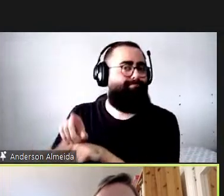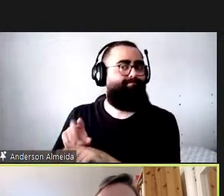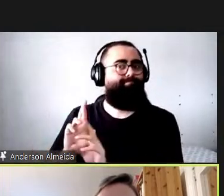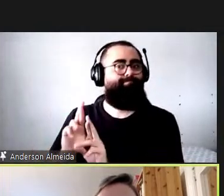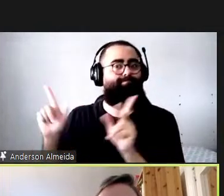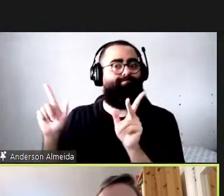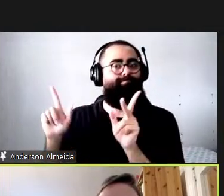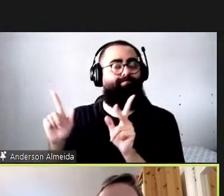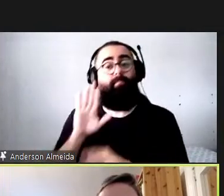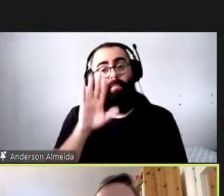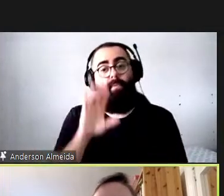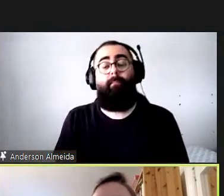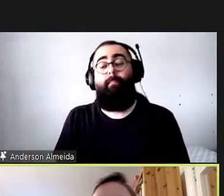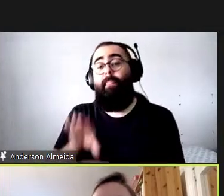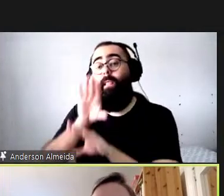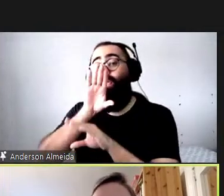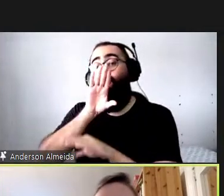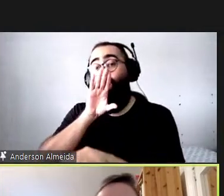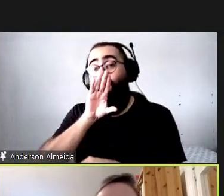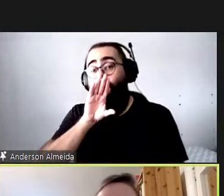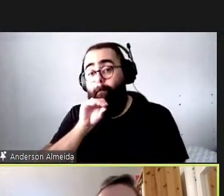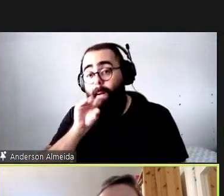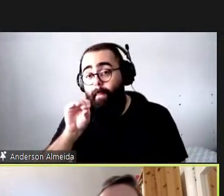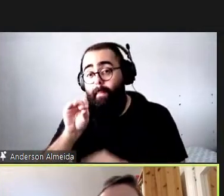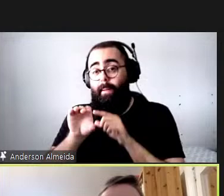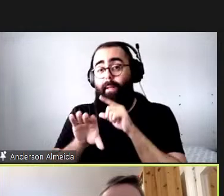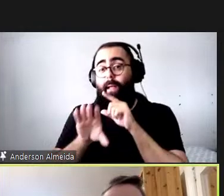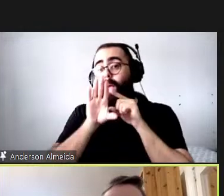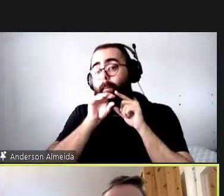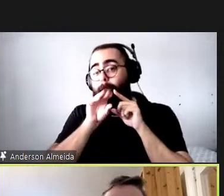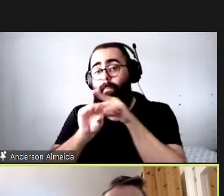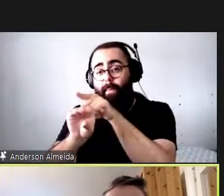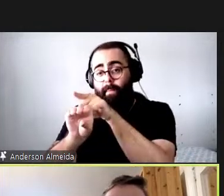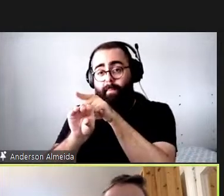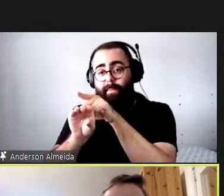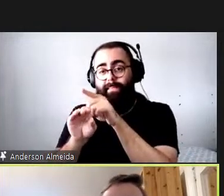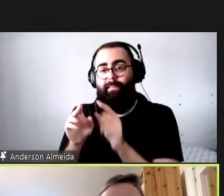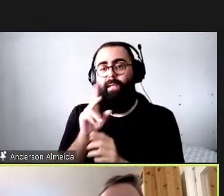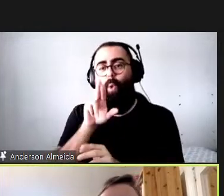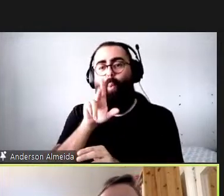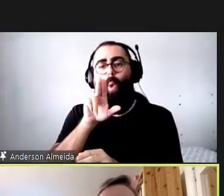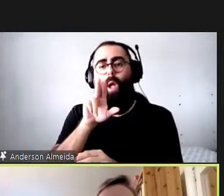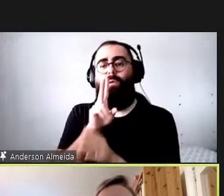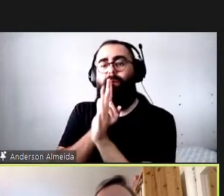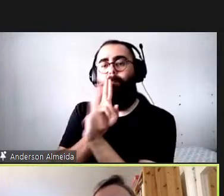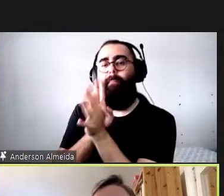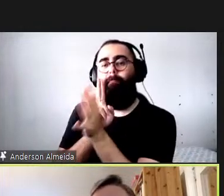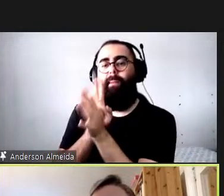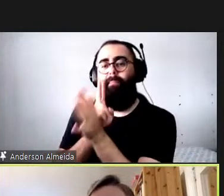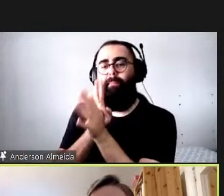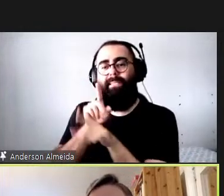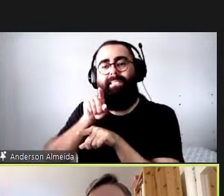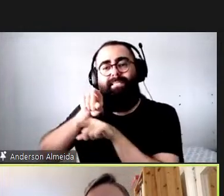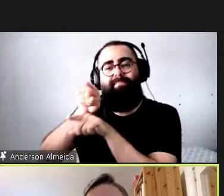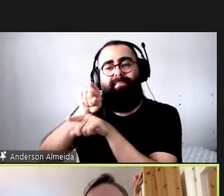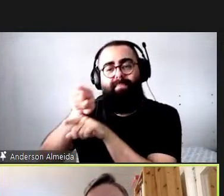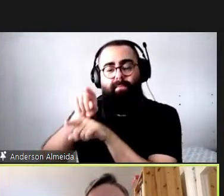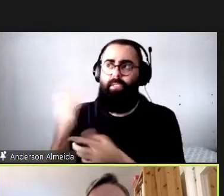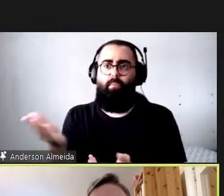Co-speech gesture occurs spontaneously as somebody is talking or as somebody is signing.